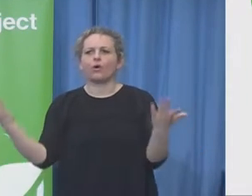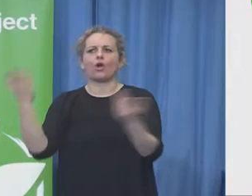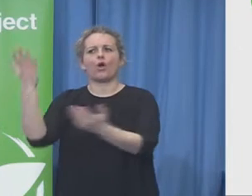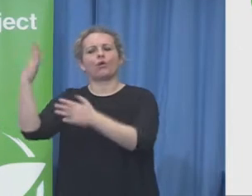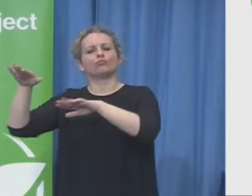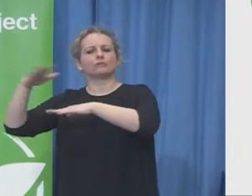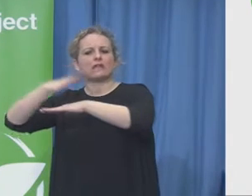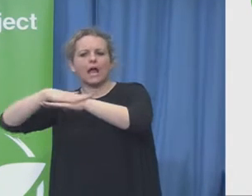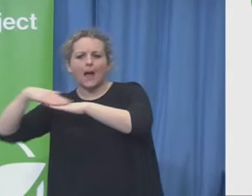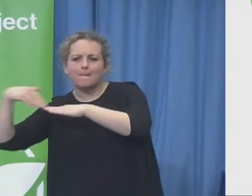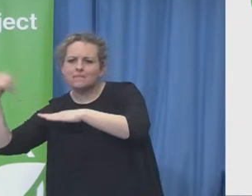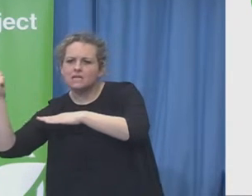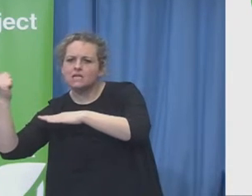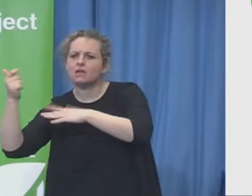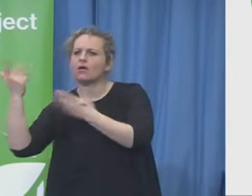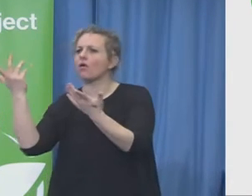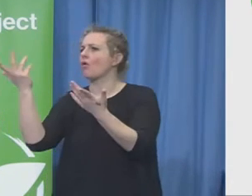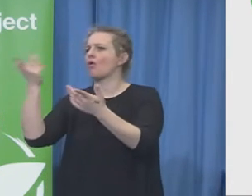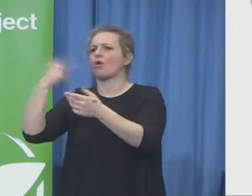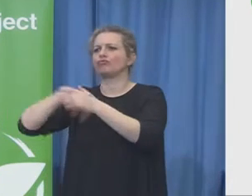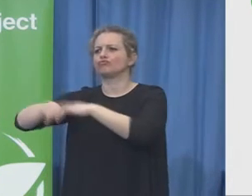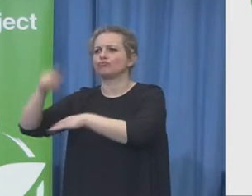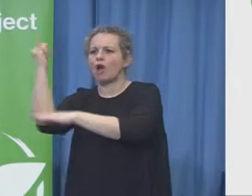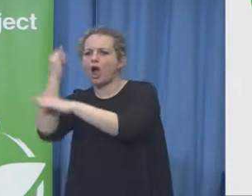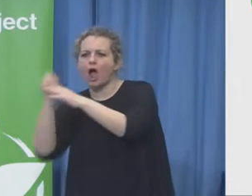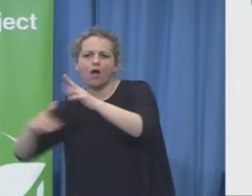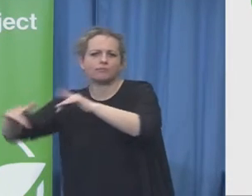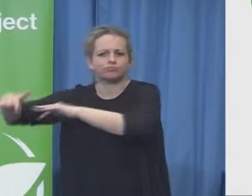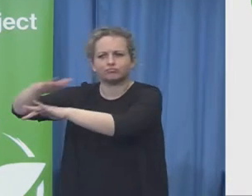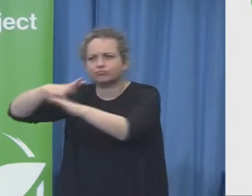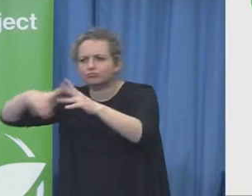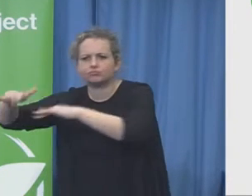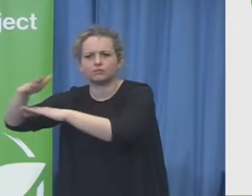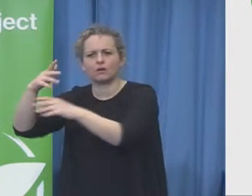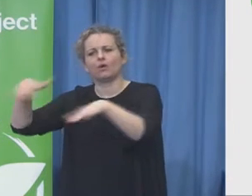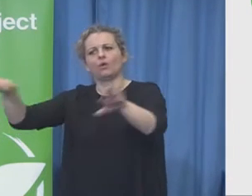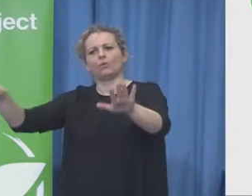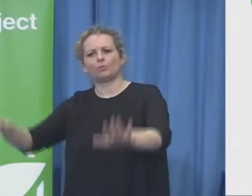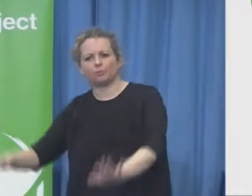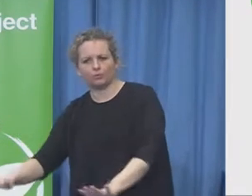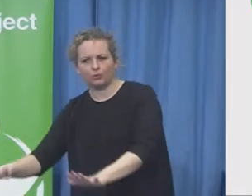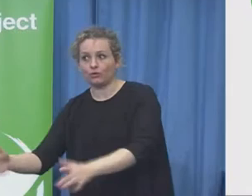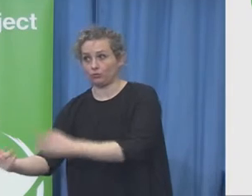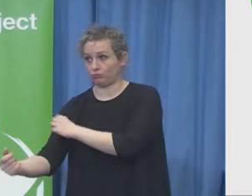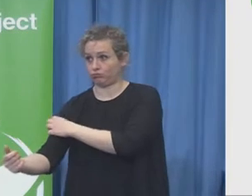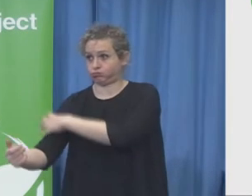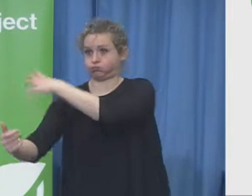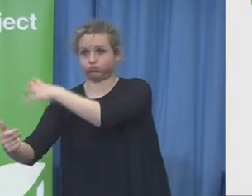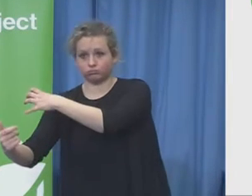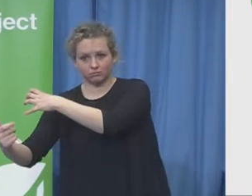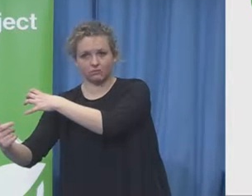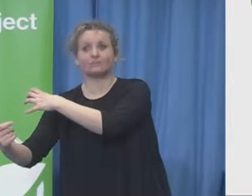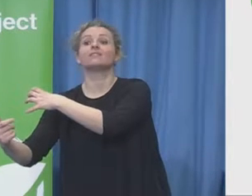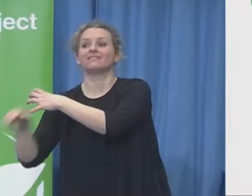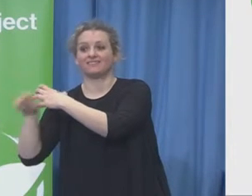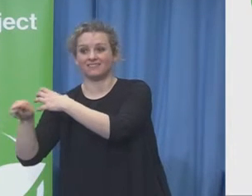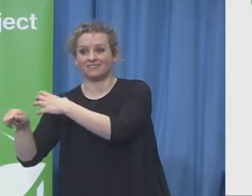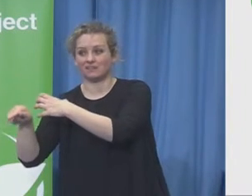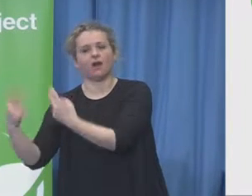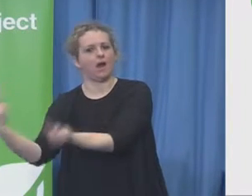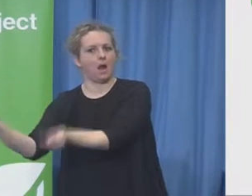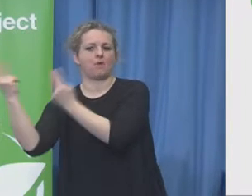constellation, you name it, anything that actually built the person from within. And why is this so important? It's because,